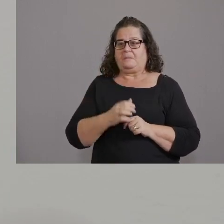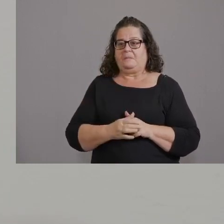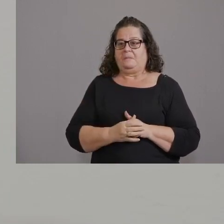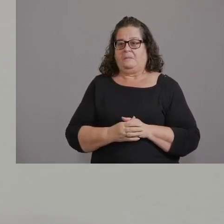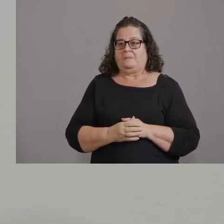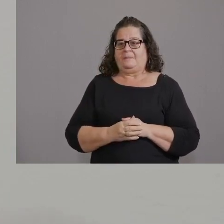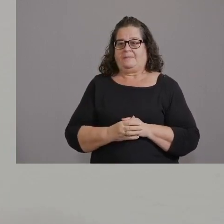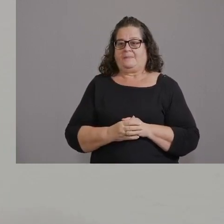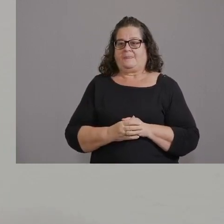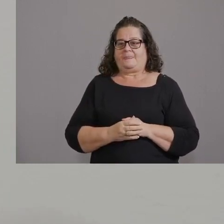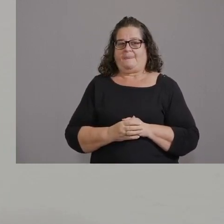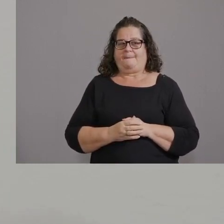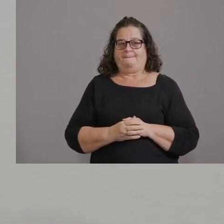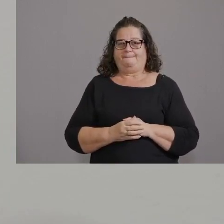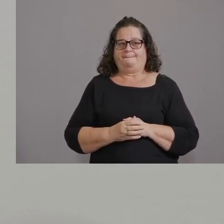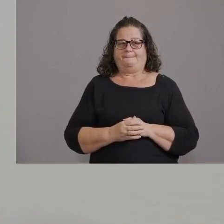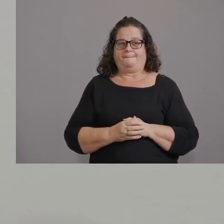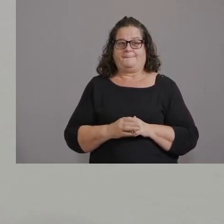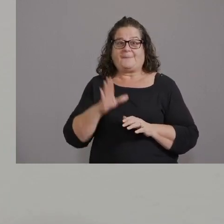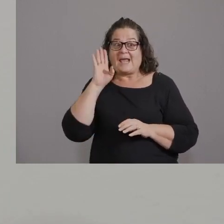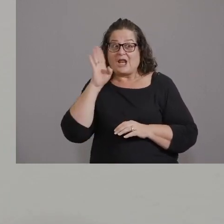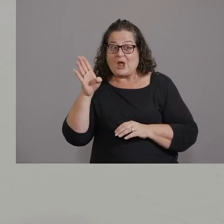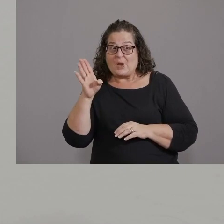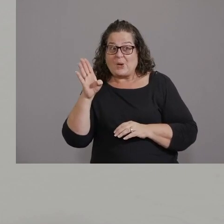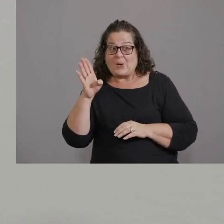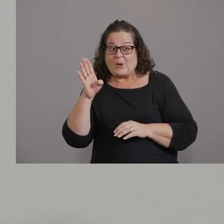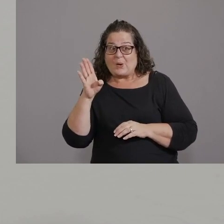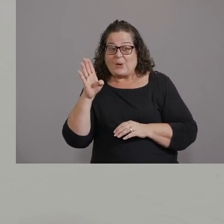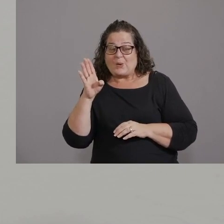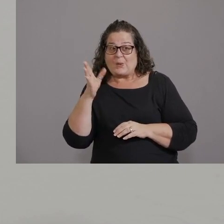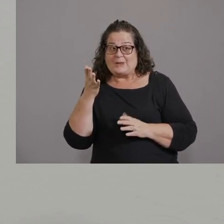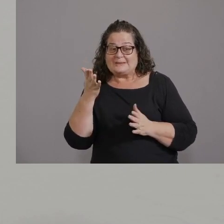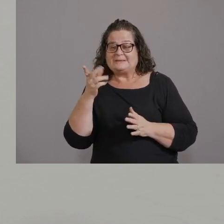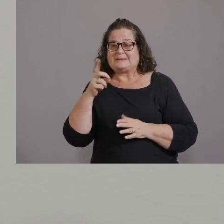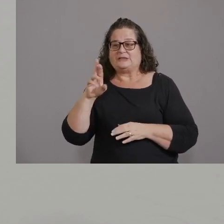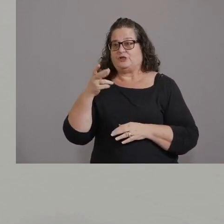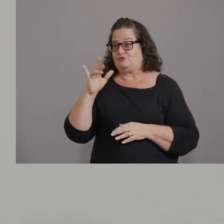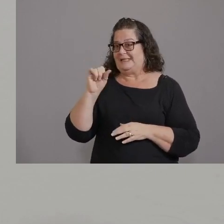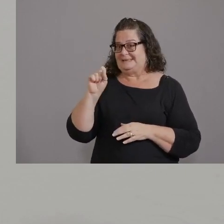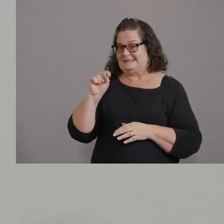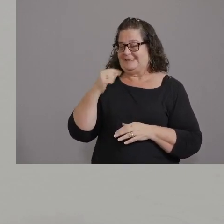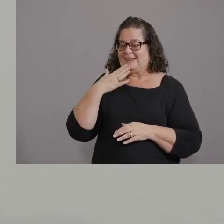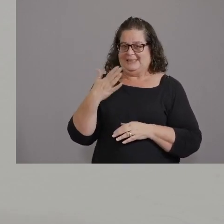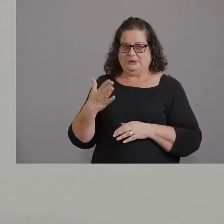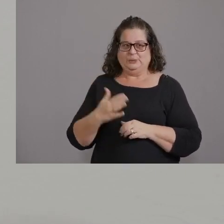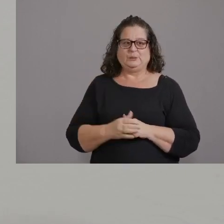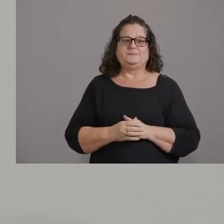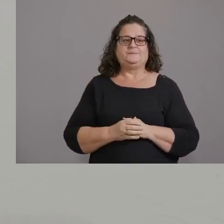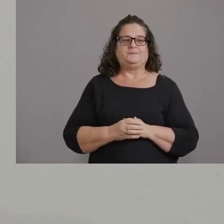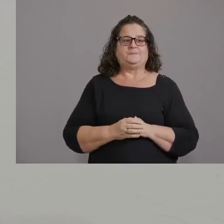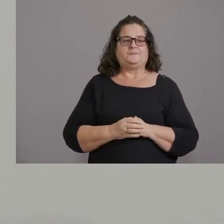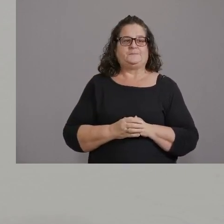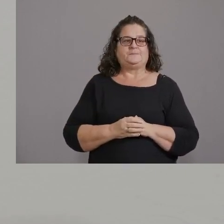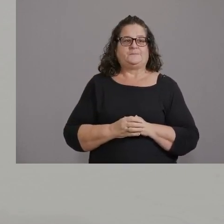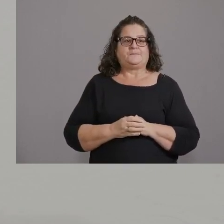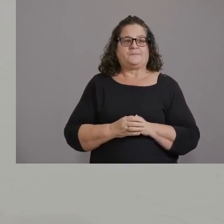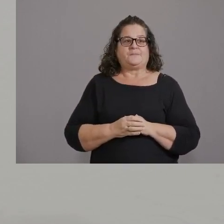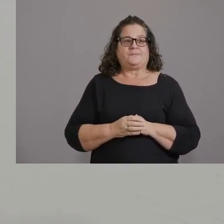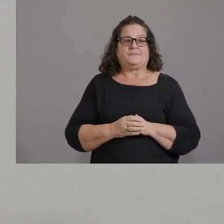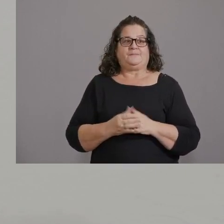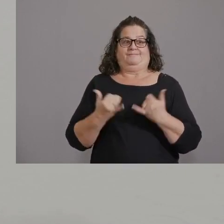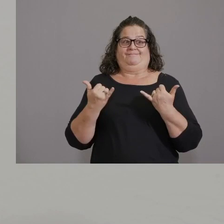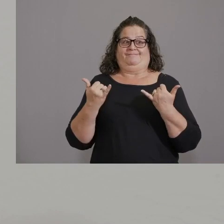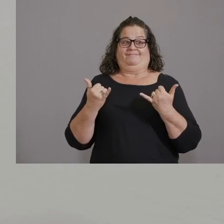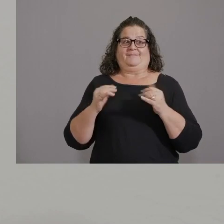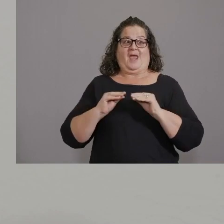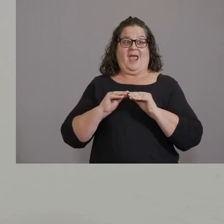Christ. Thank you very much for doing this. A couple of questions. Obviously, demand far outpaces supply right now. Pima County,